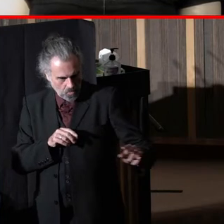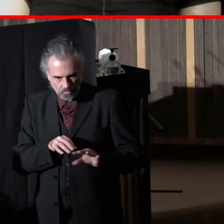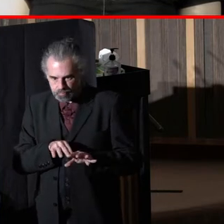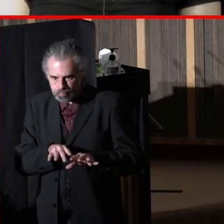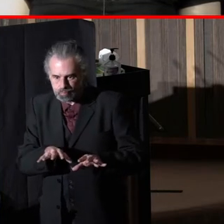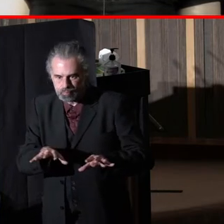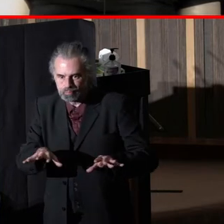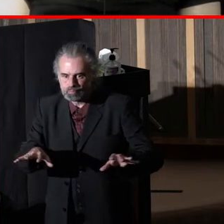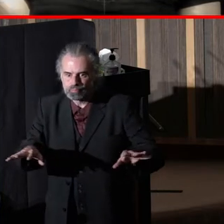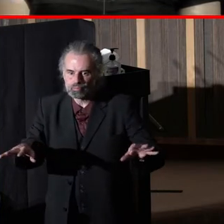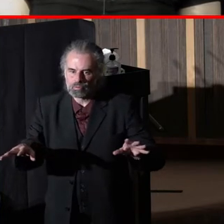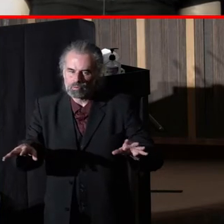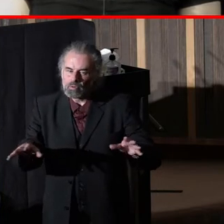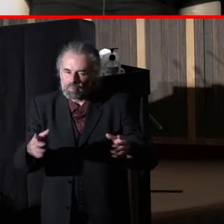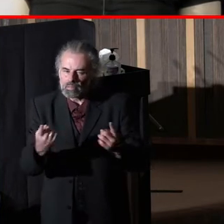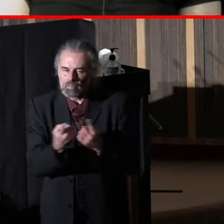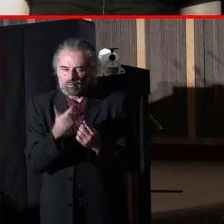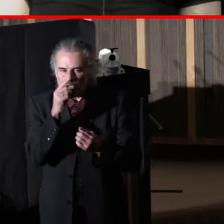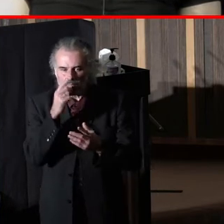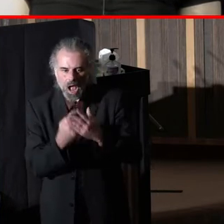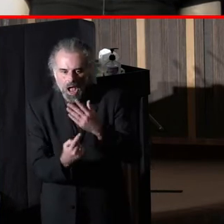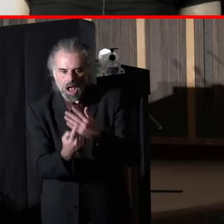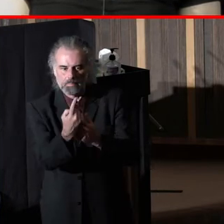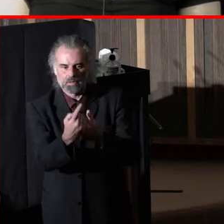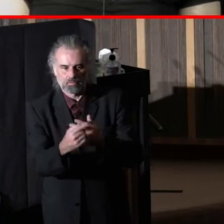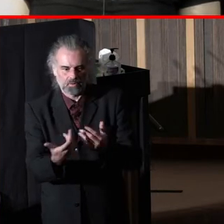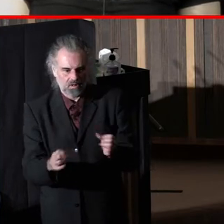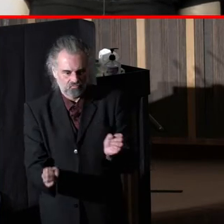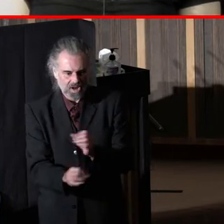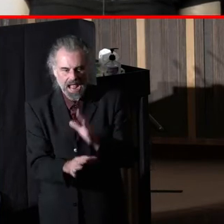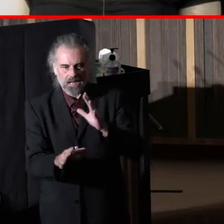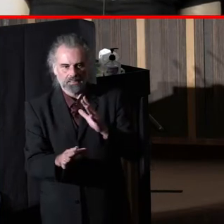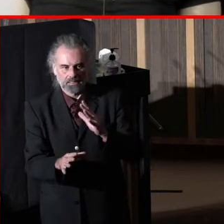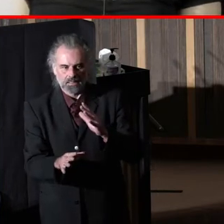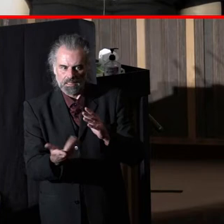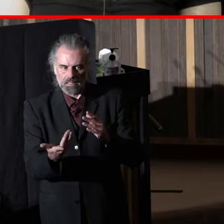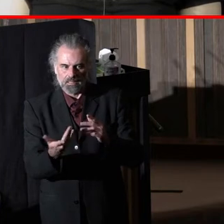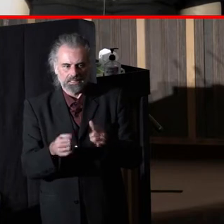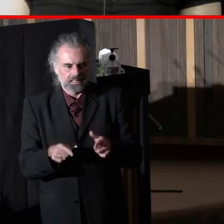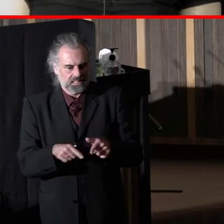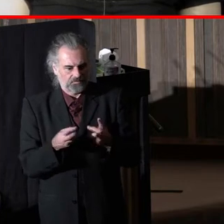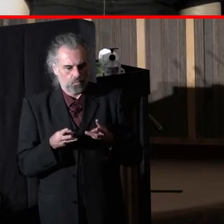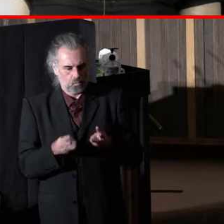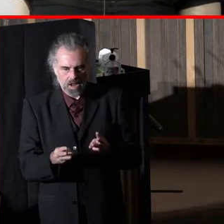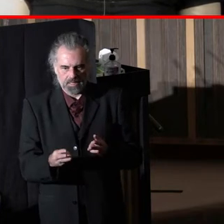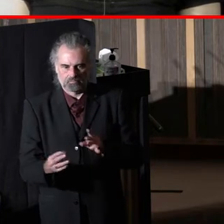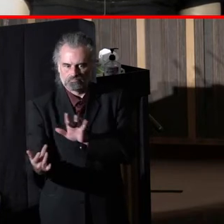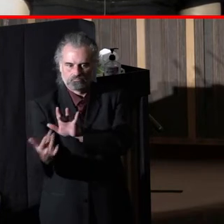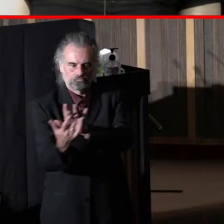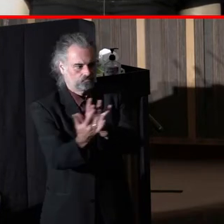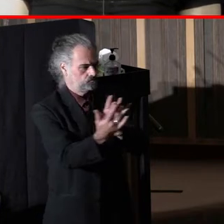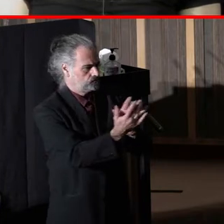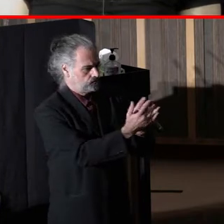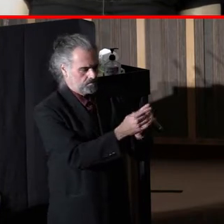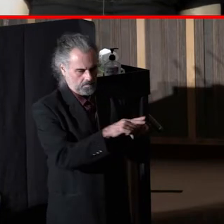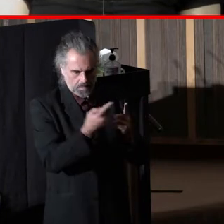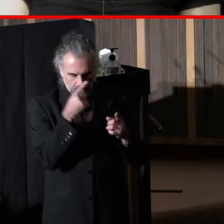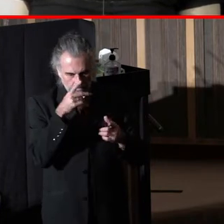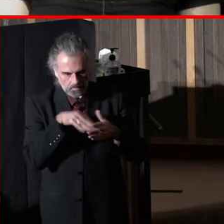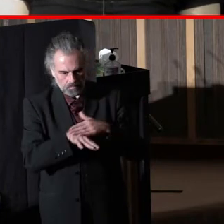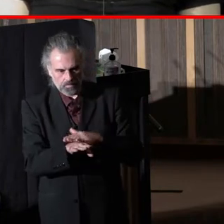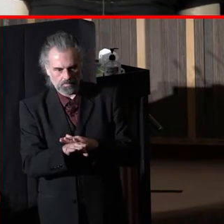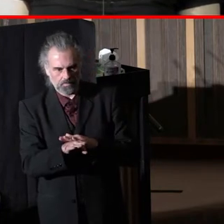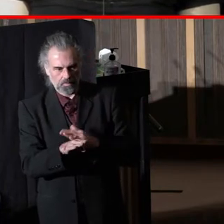they're so far. There's so many ways that it could reach out into the community and touch people in good and bad ways, and it's so